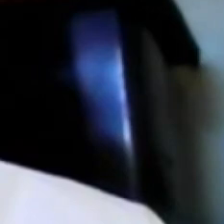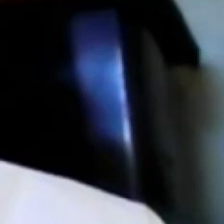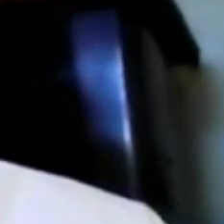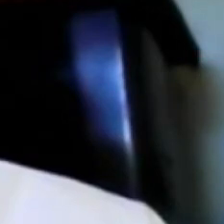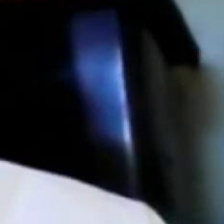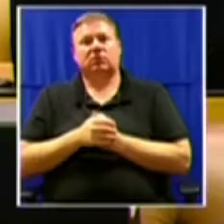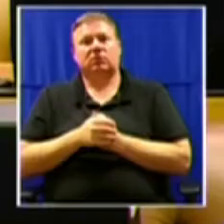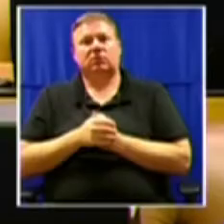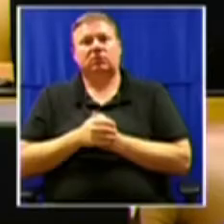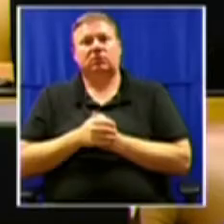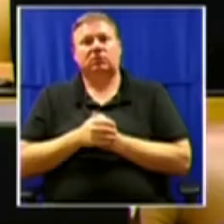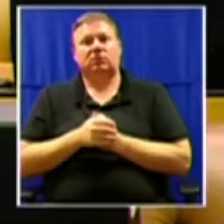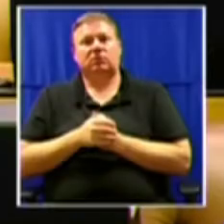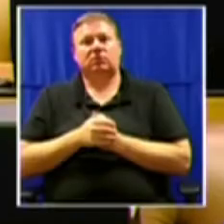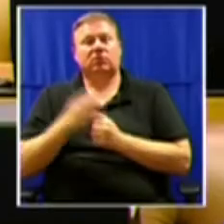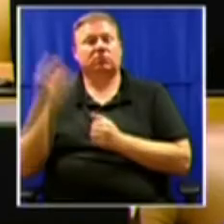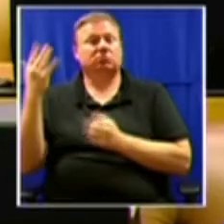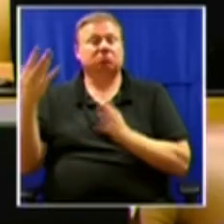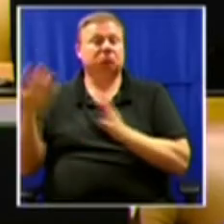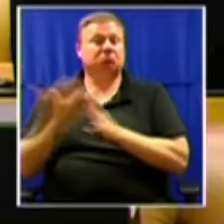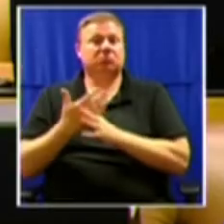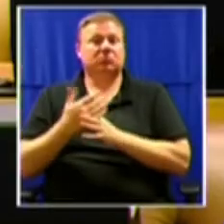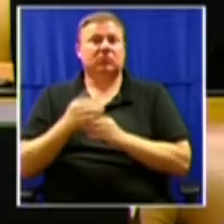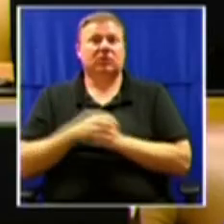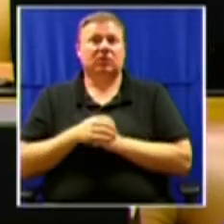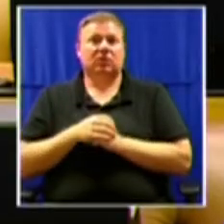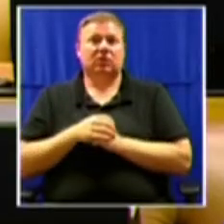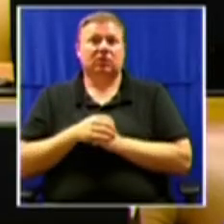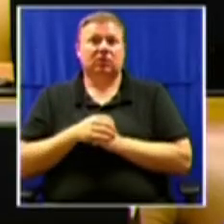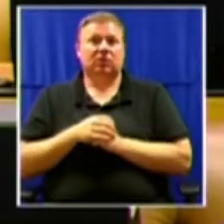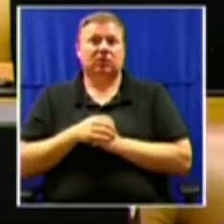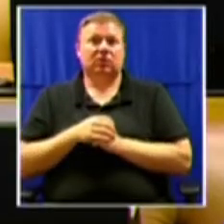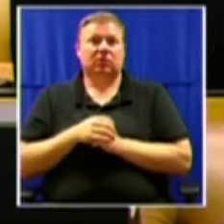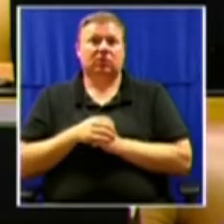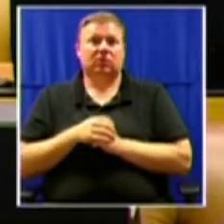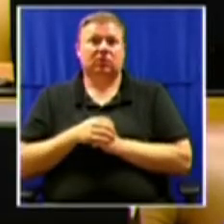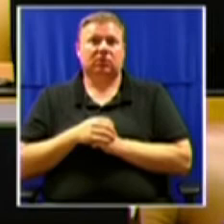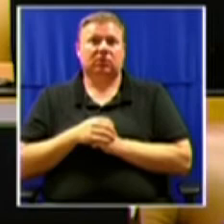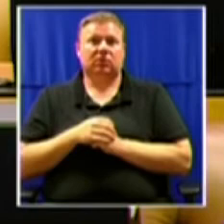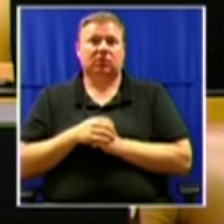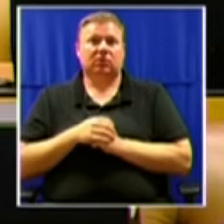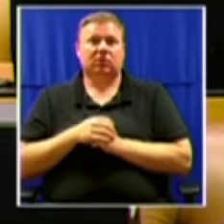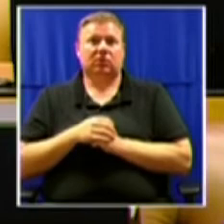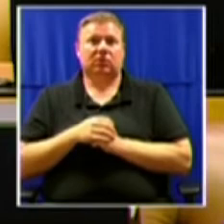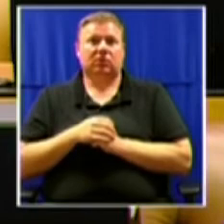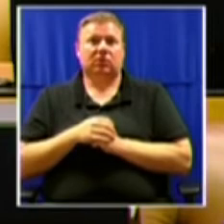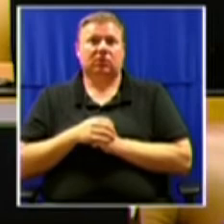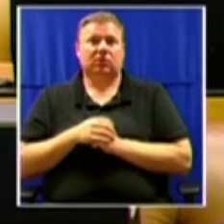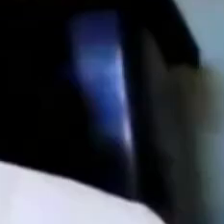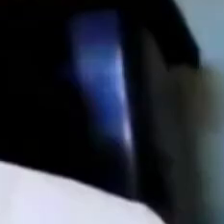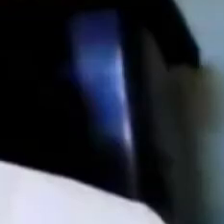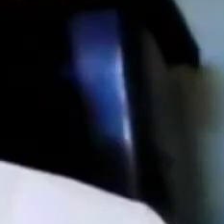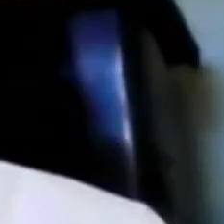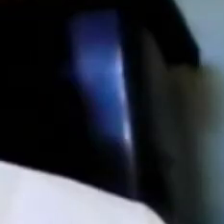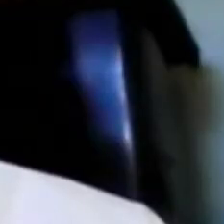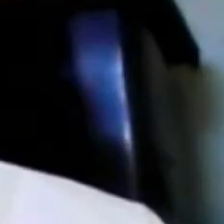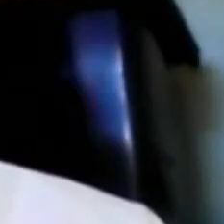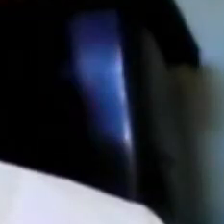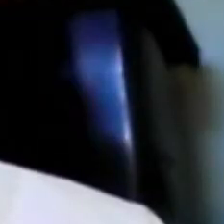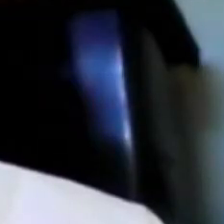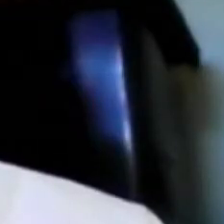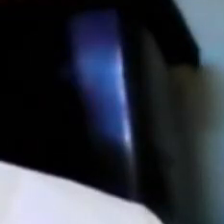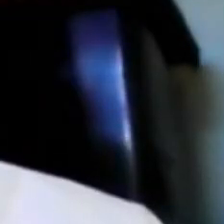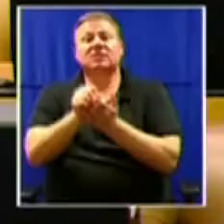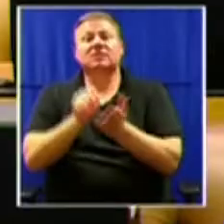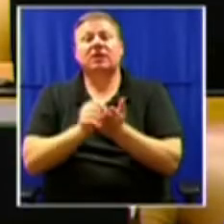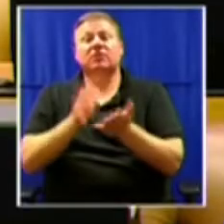deployment of the soldiers came under the rule of the disaster management. That's a situation and that's